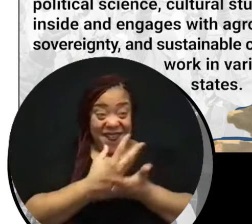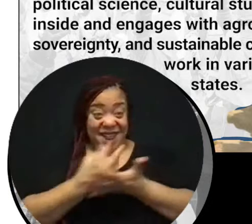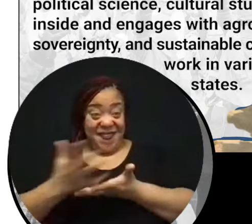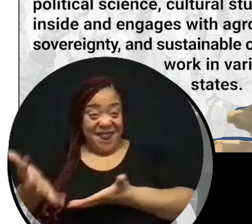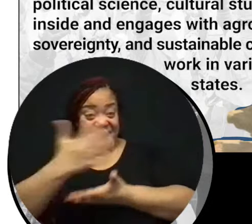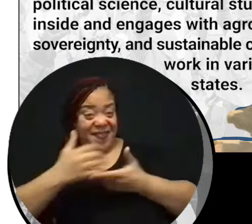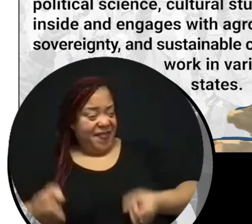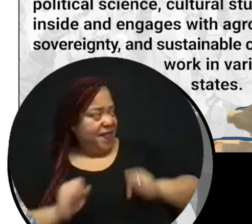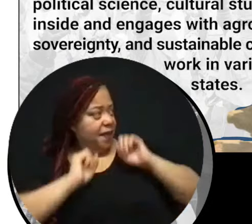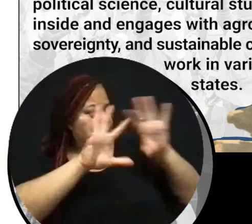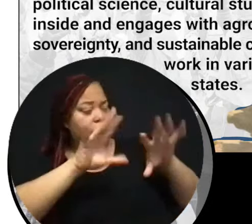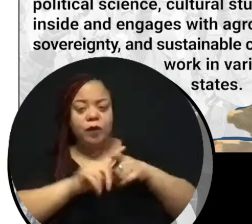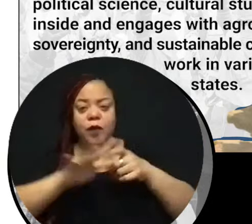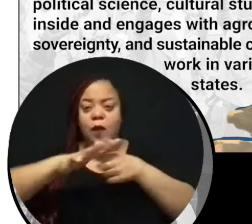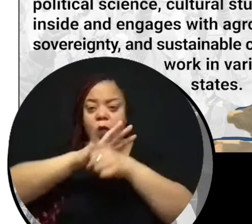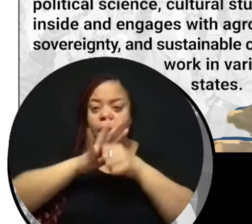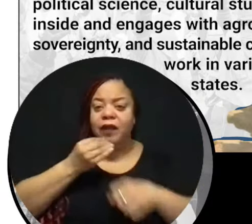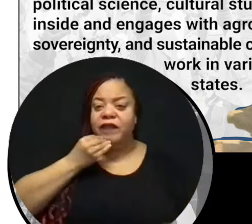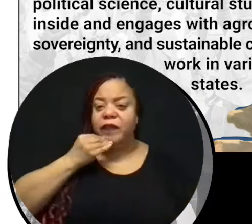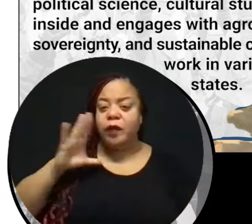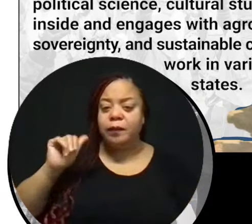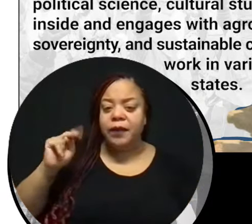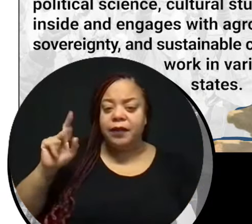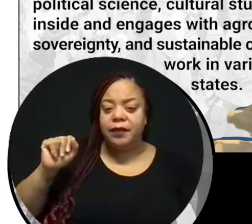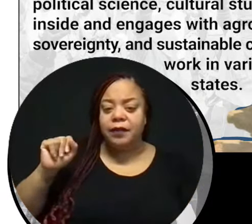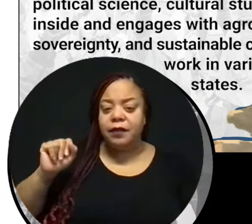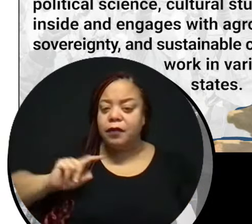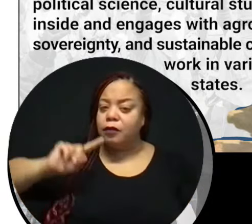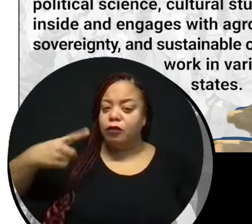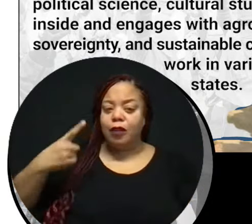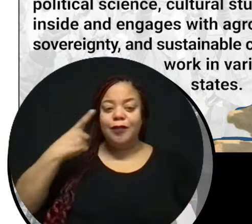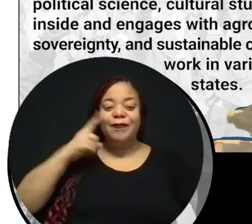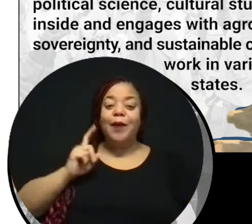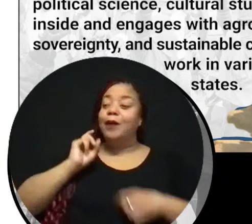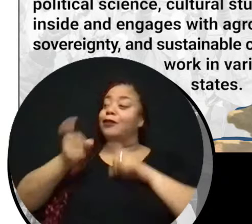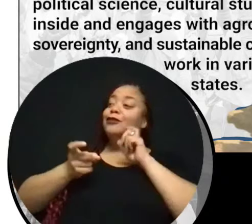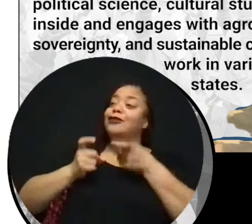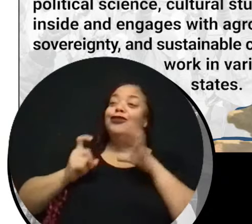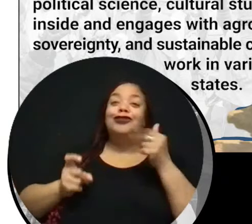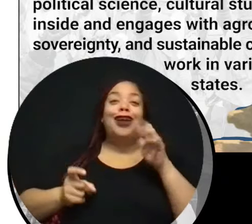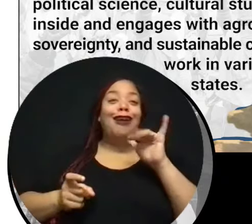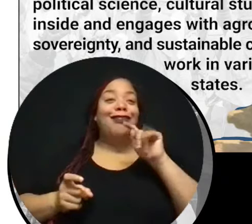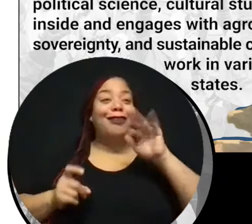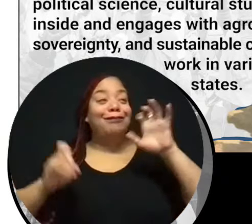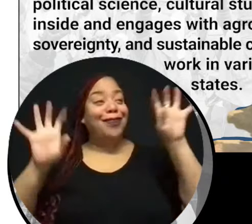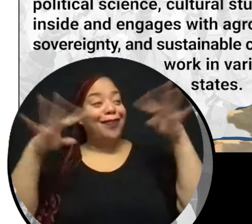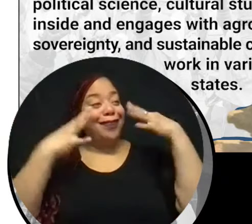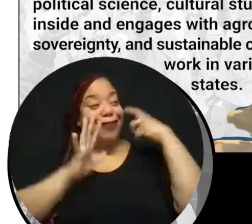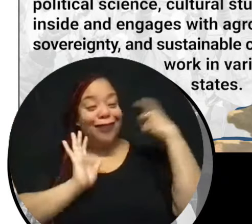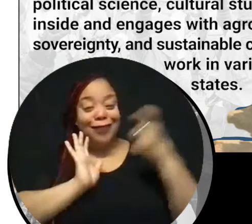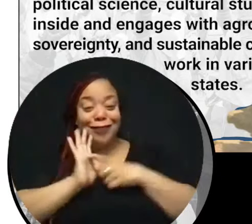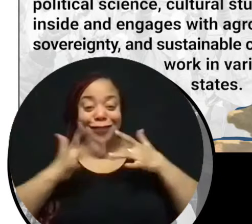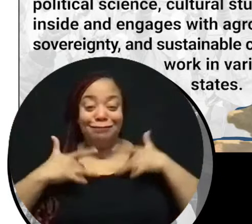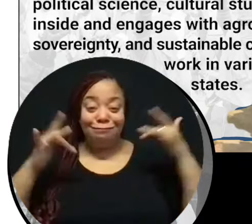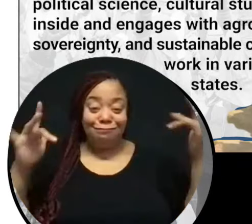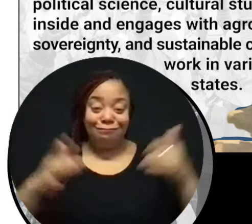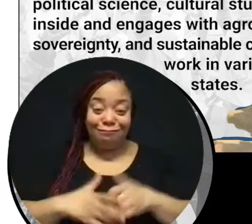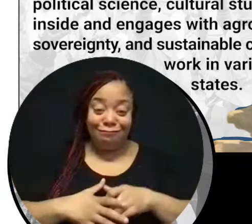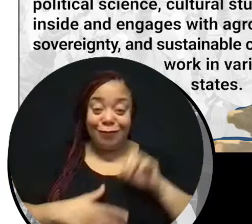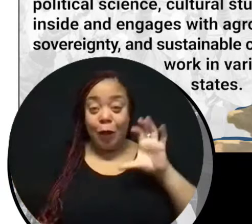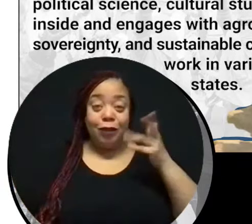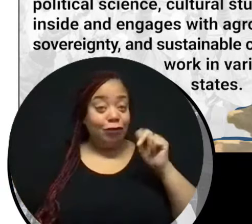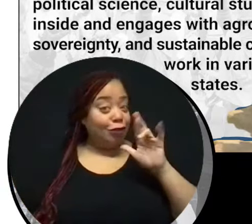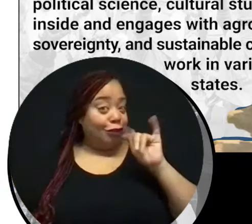positive publicity in the media. And there was like a complete disregard or even interest, you know,